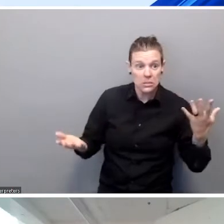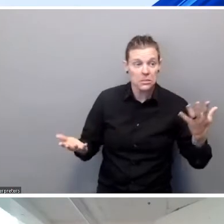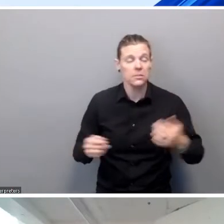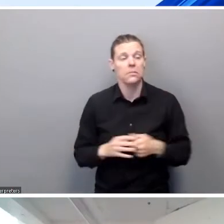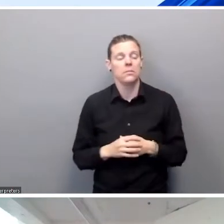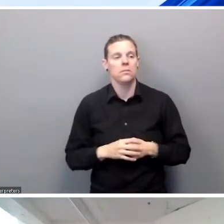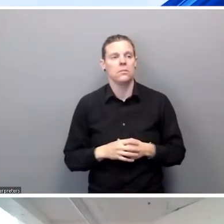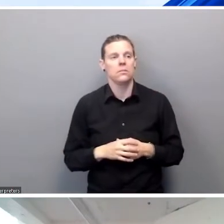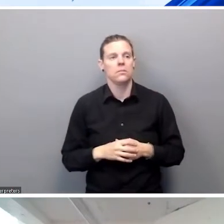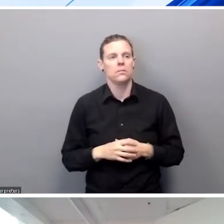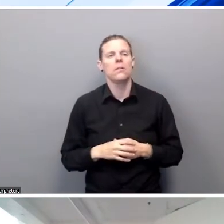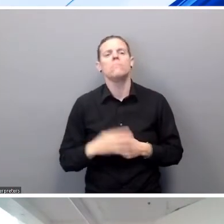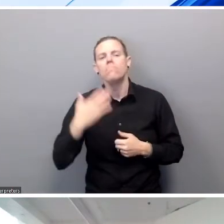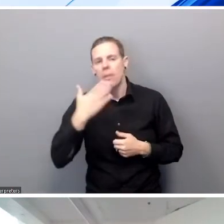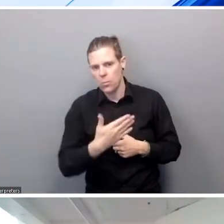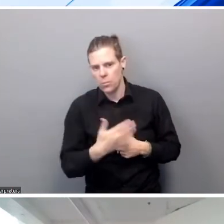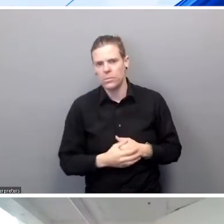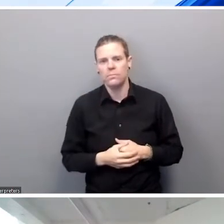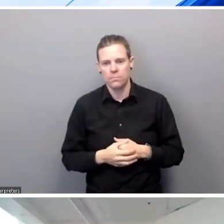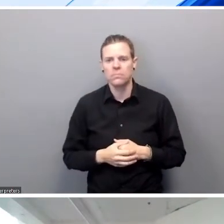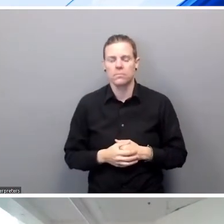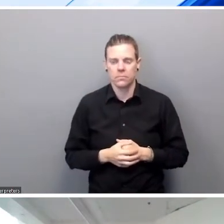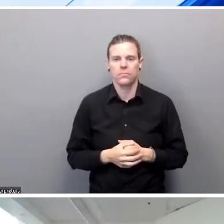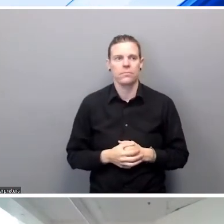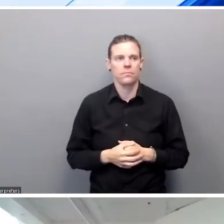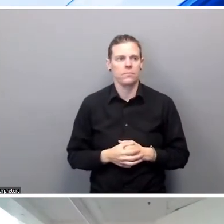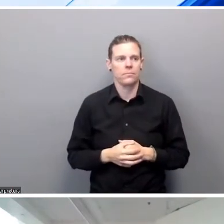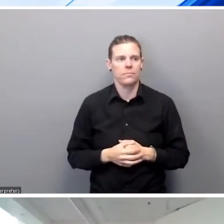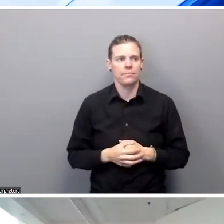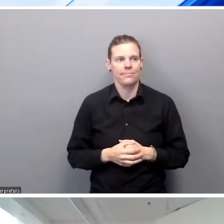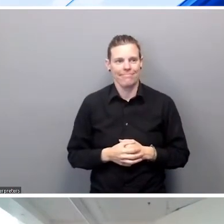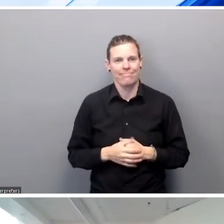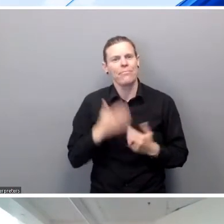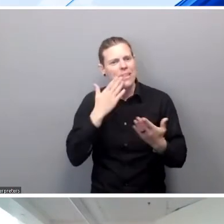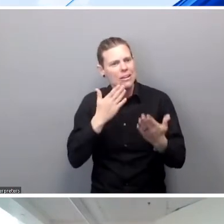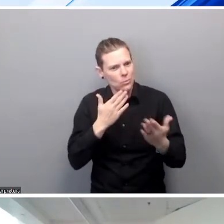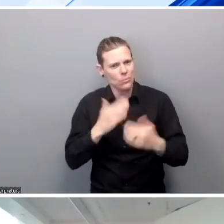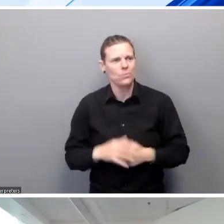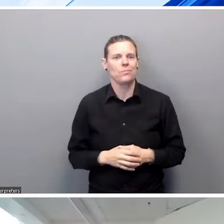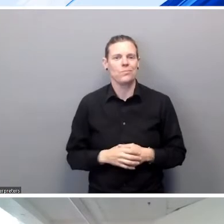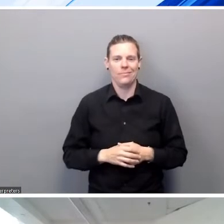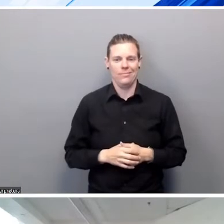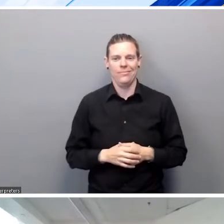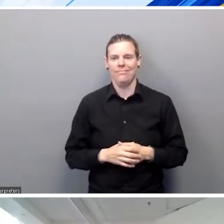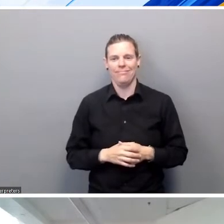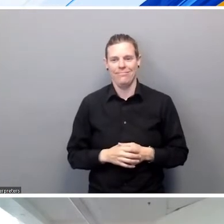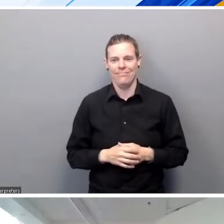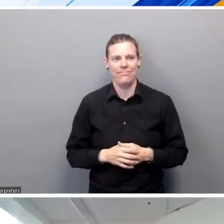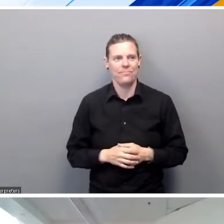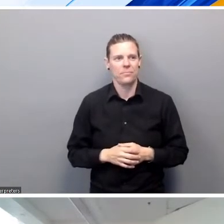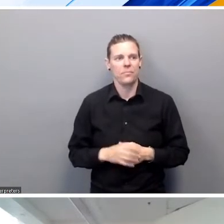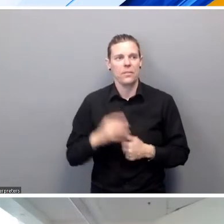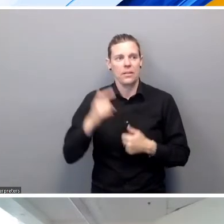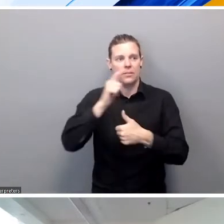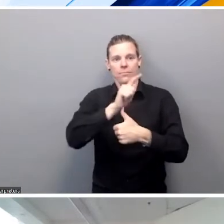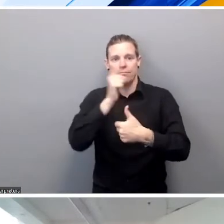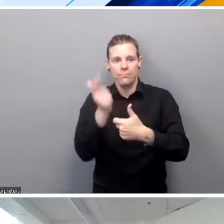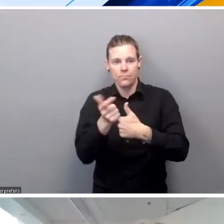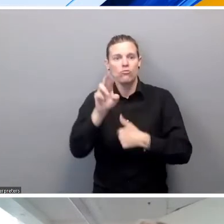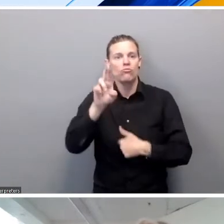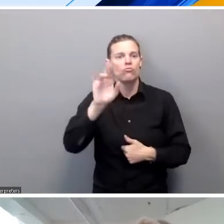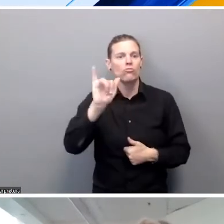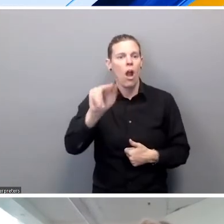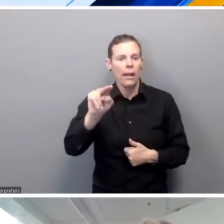Thank you. Stay tuned. Will do. Thanks, everybody. Next, we'll turn to Ryan Botel, followed by Austin